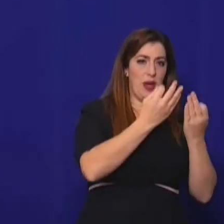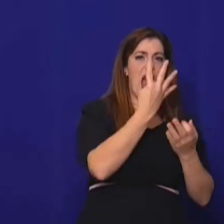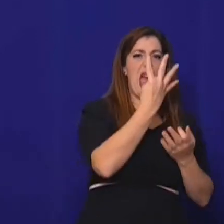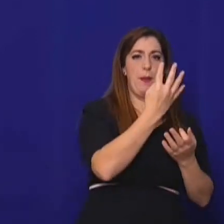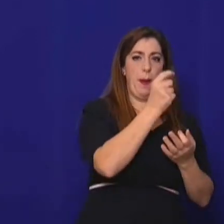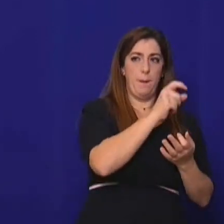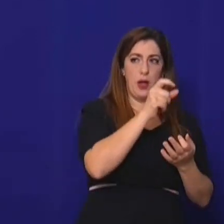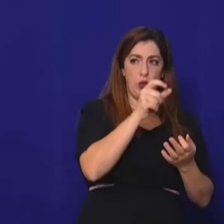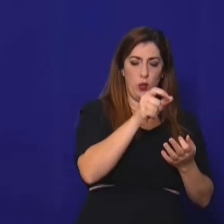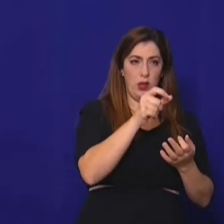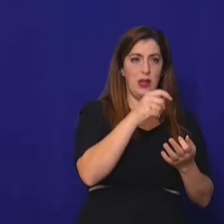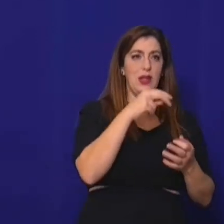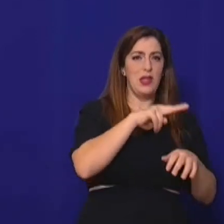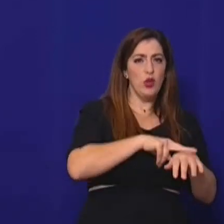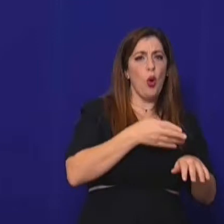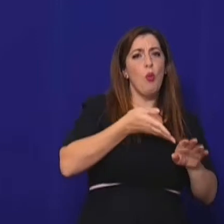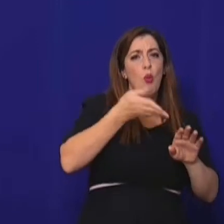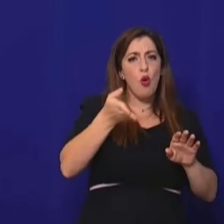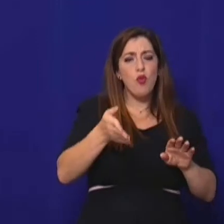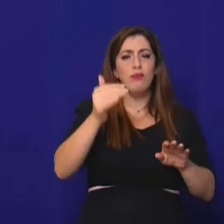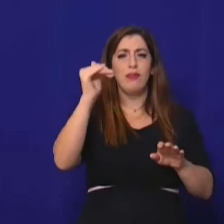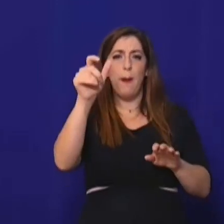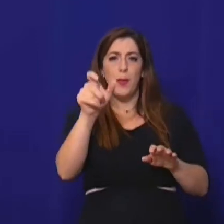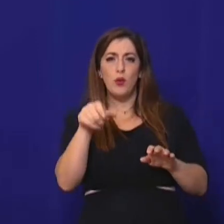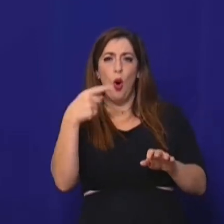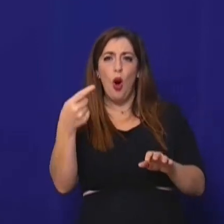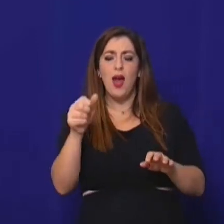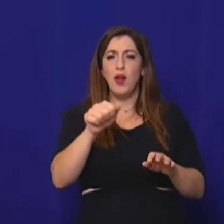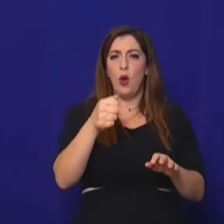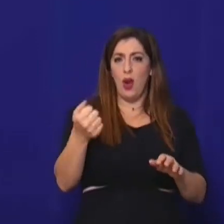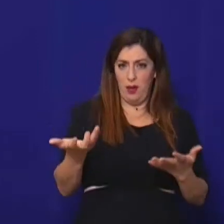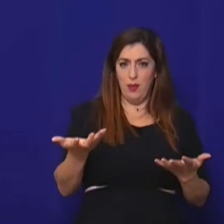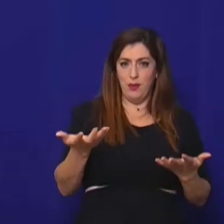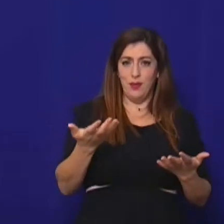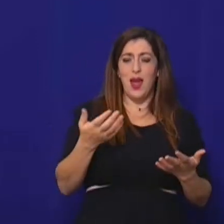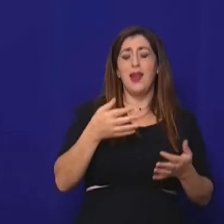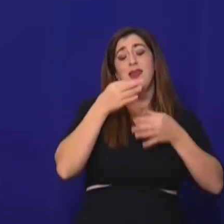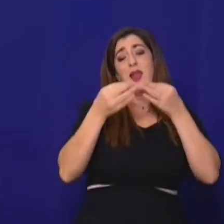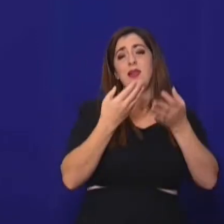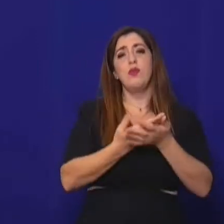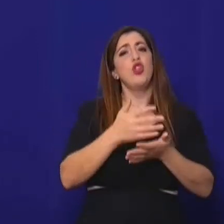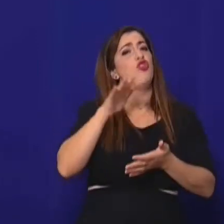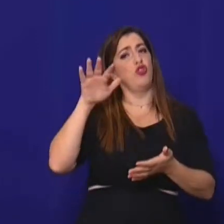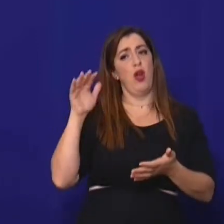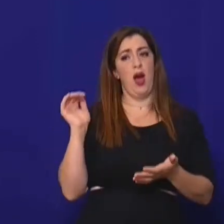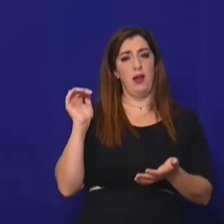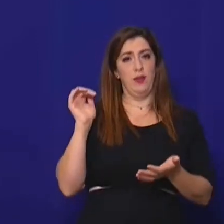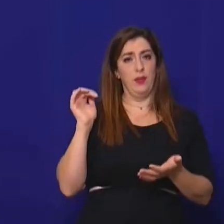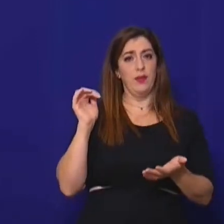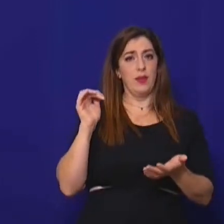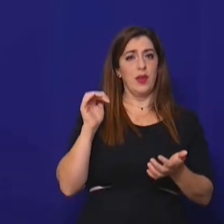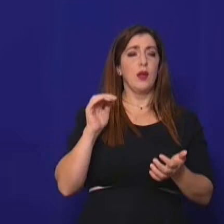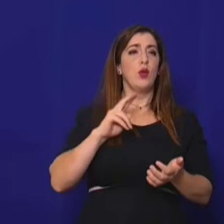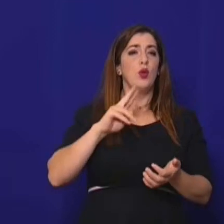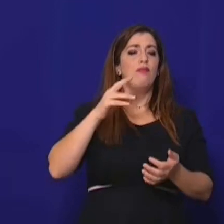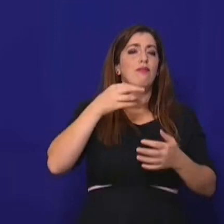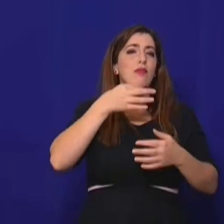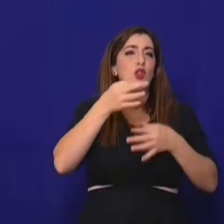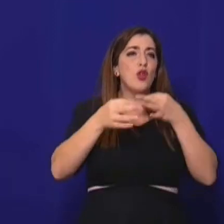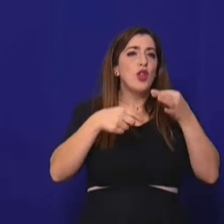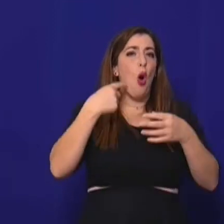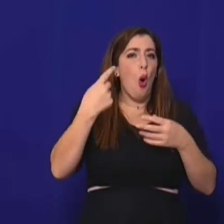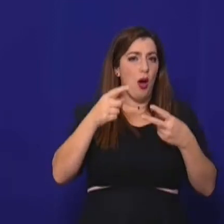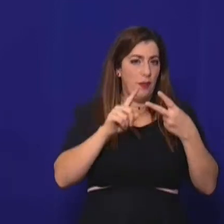t-tieni mistoqsija fuq din jekk jogħġbok, għabiex il-messaġġ ikun ċarax ħafna tistaqsu u ħadd ma jaf qis id-direzzjoni.